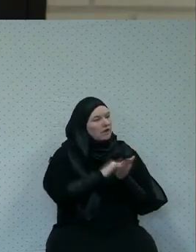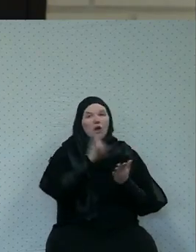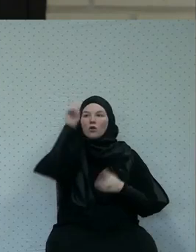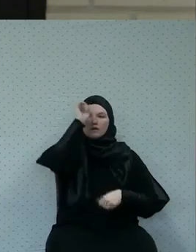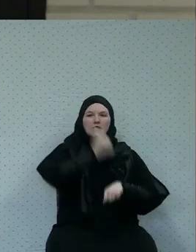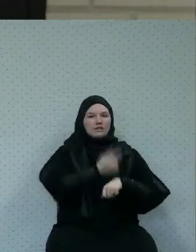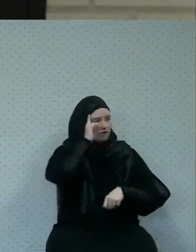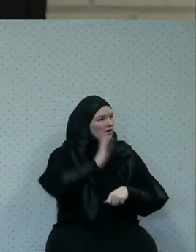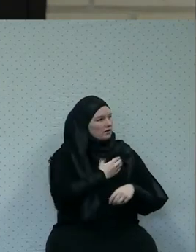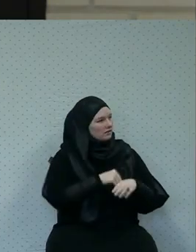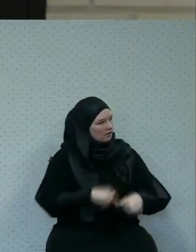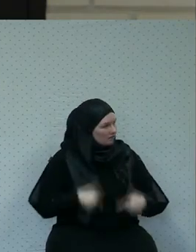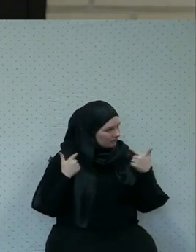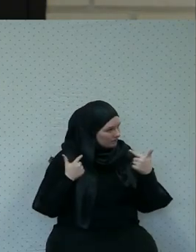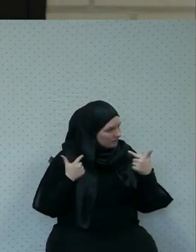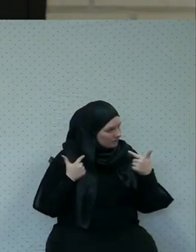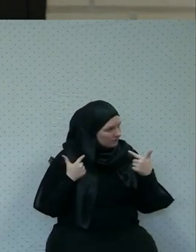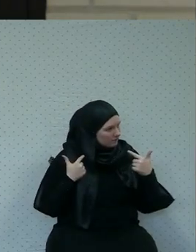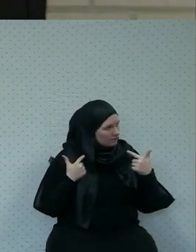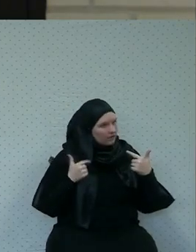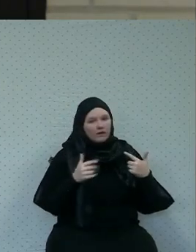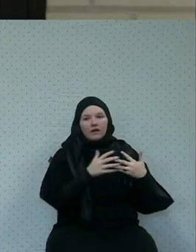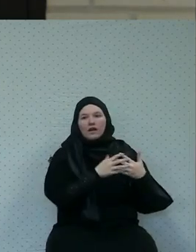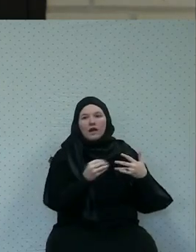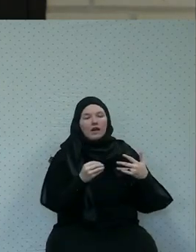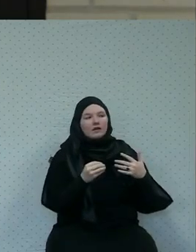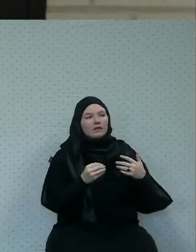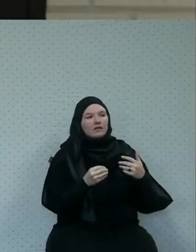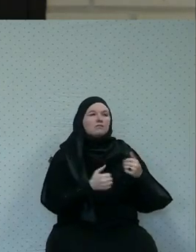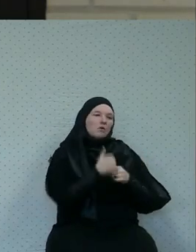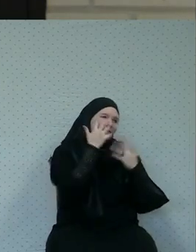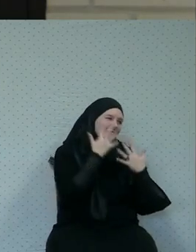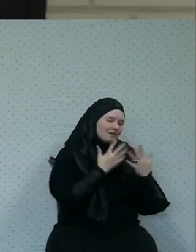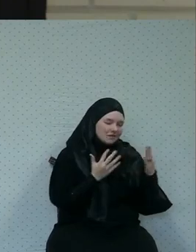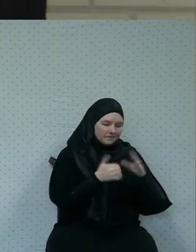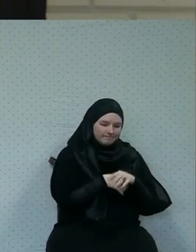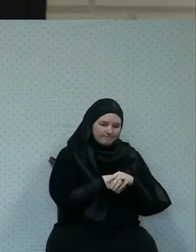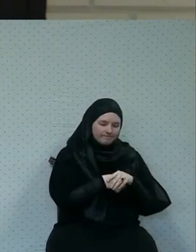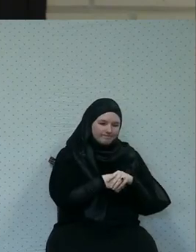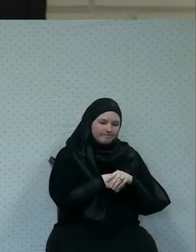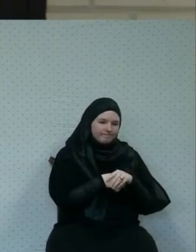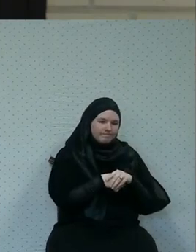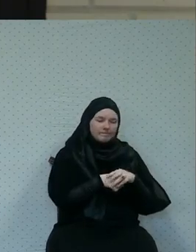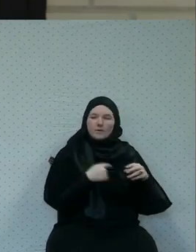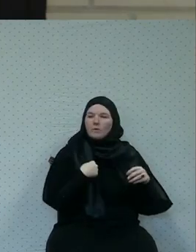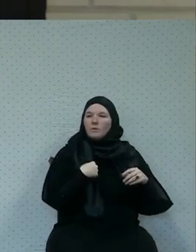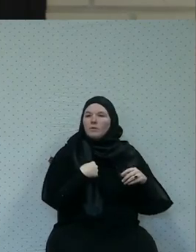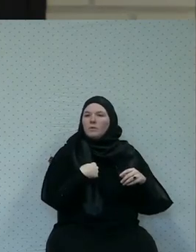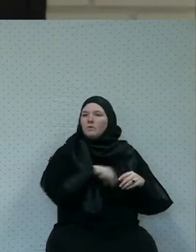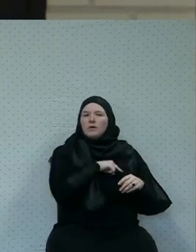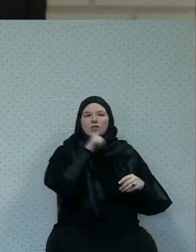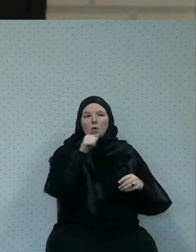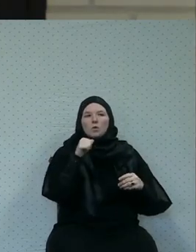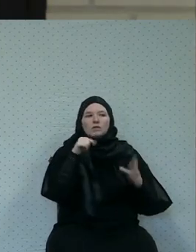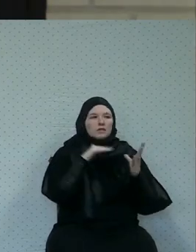sets for us in life, and the most unfortunate thing is we do not study